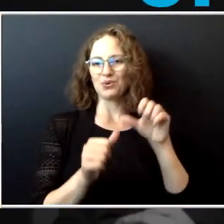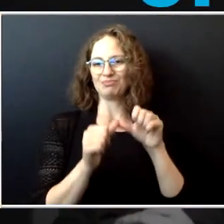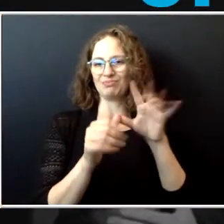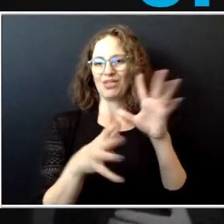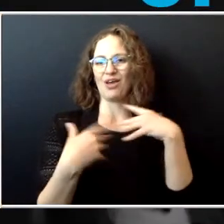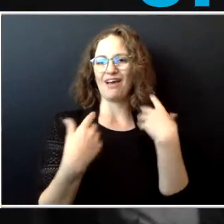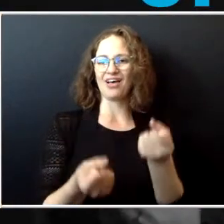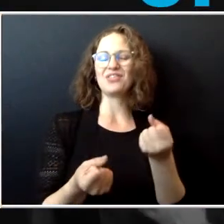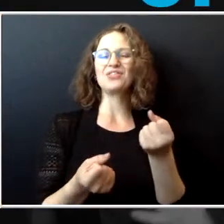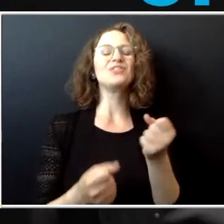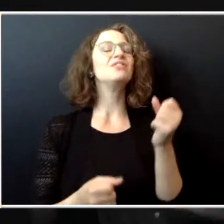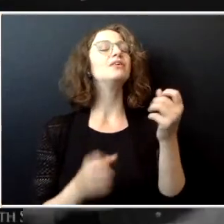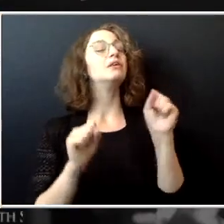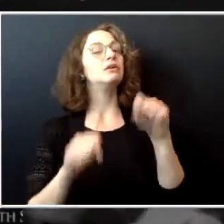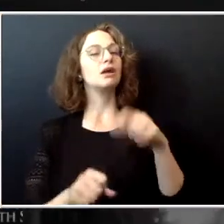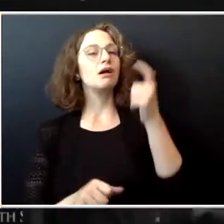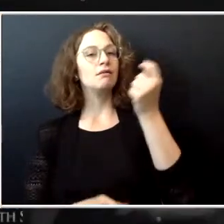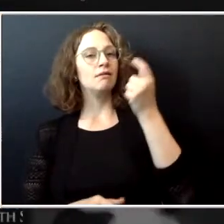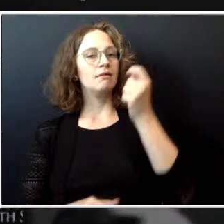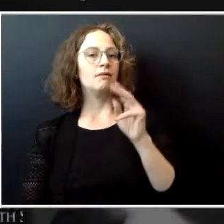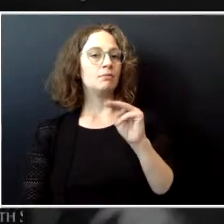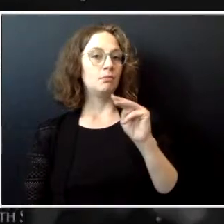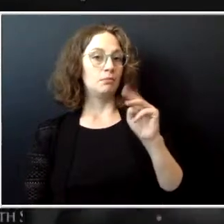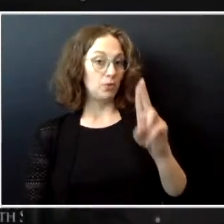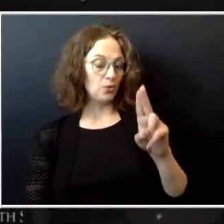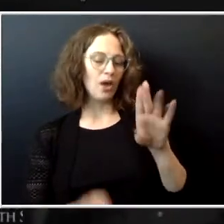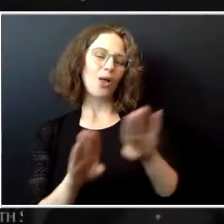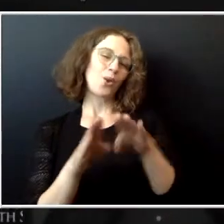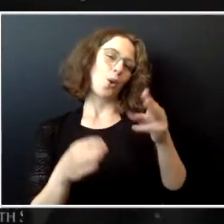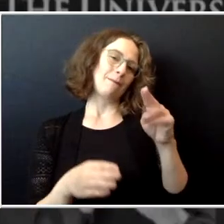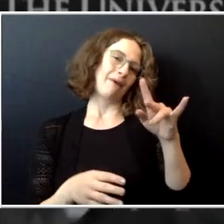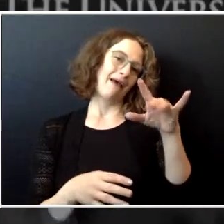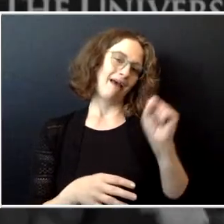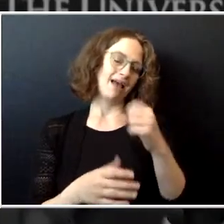Subscribe to our Morning Medical Update and Open Mics with Dr.